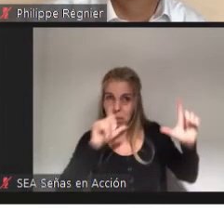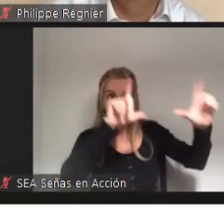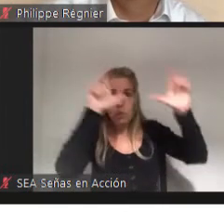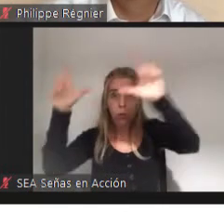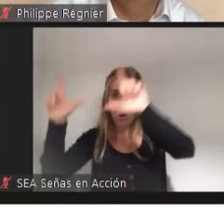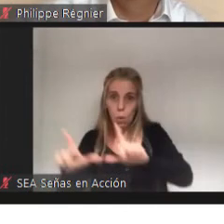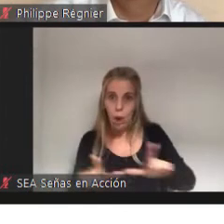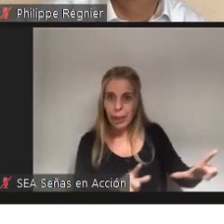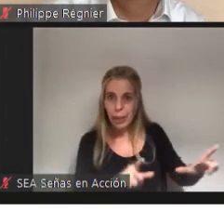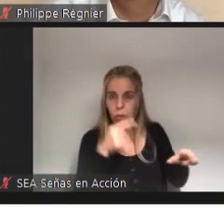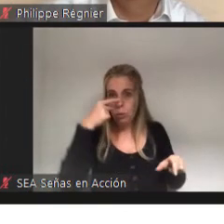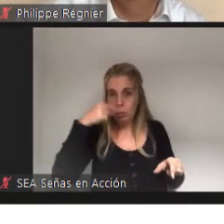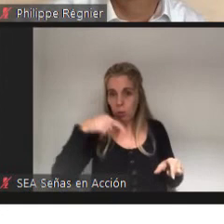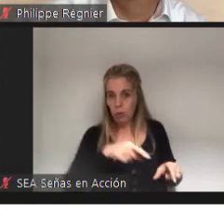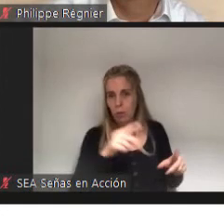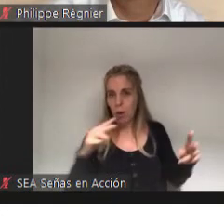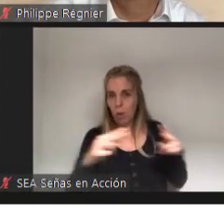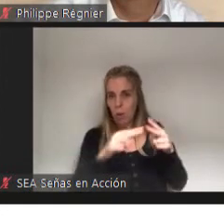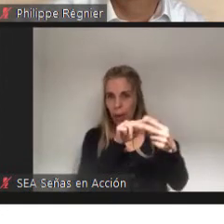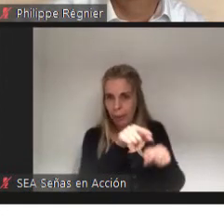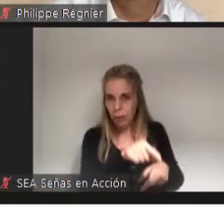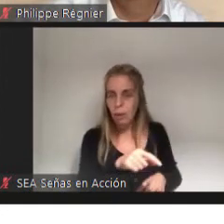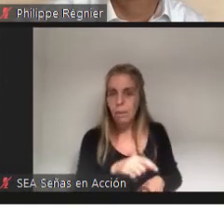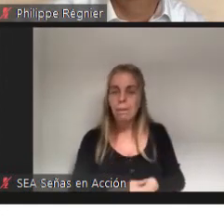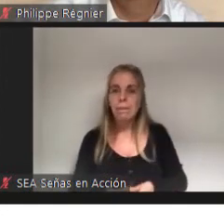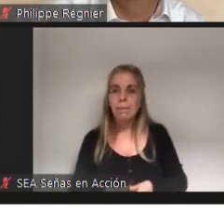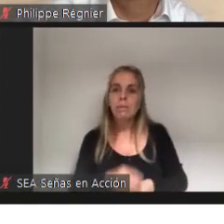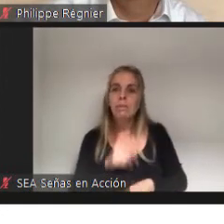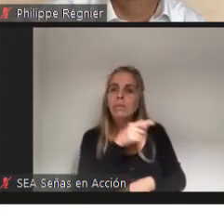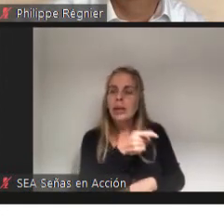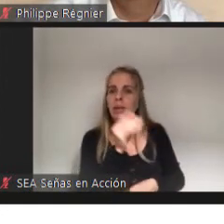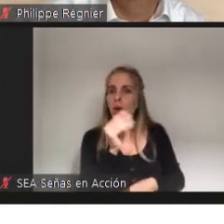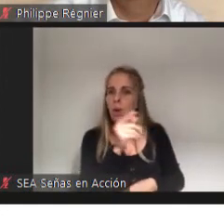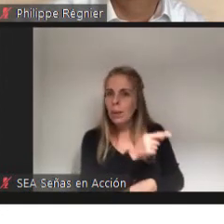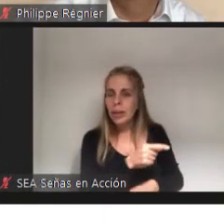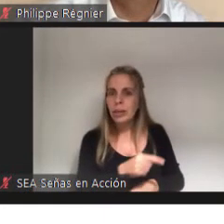enough of it." And it was almost,